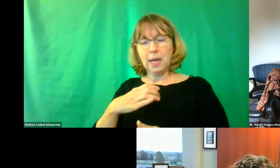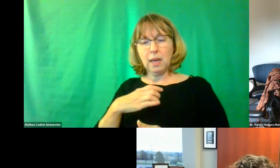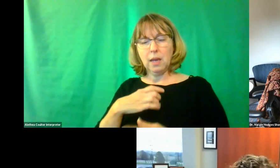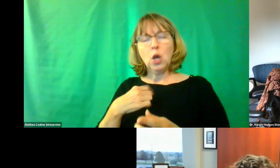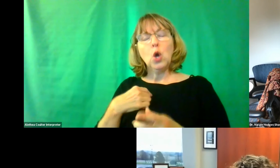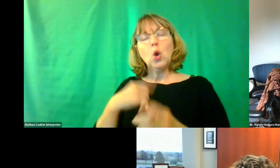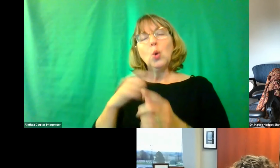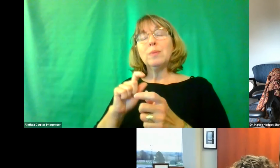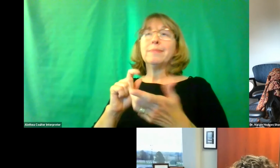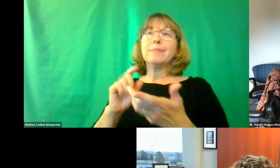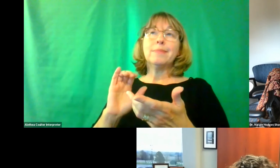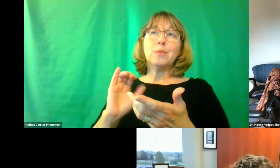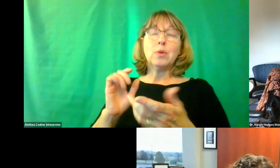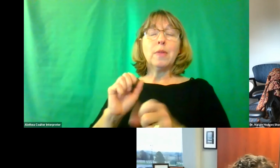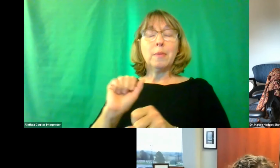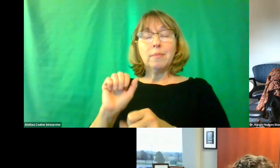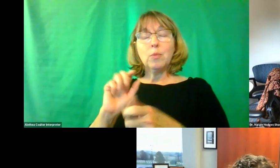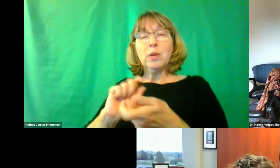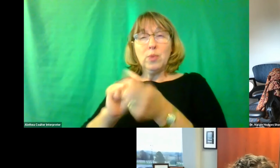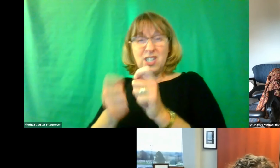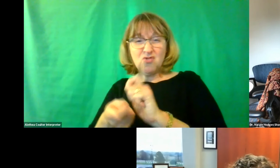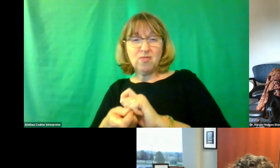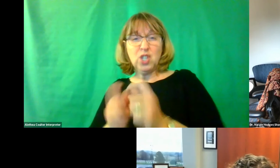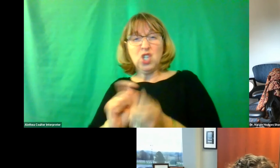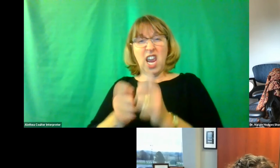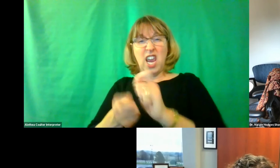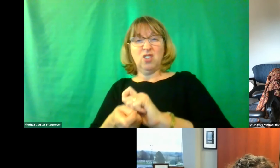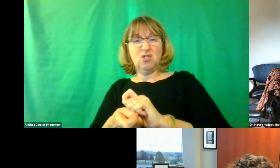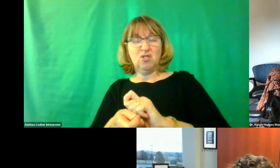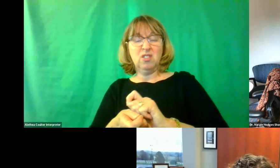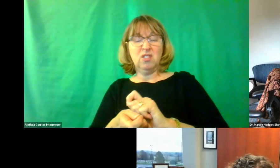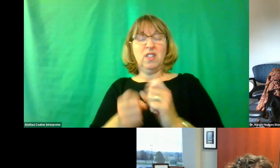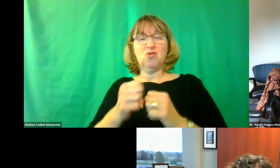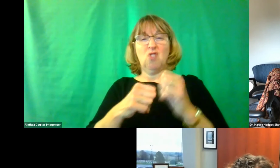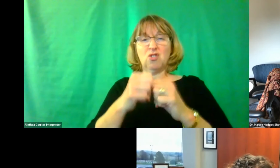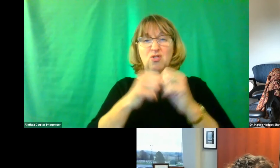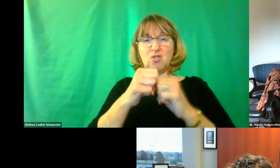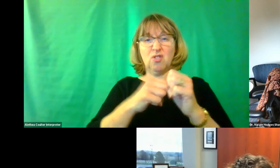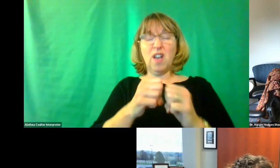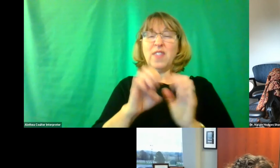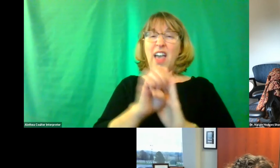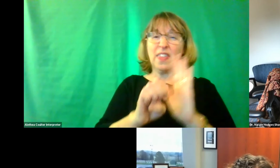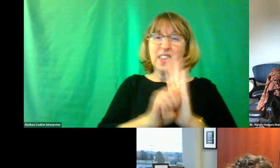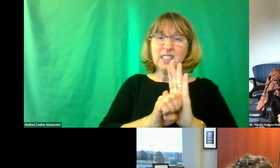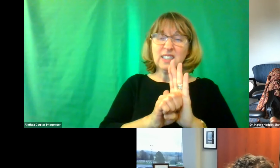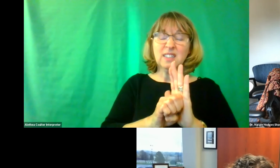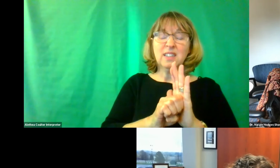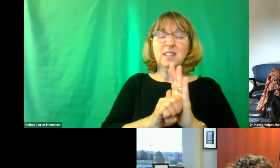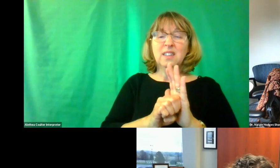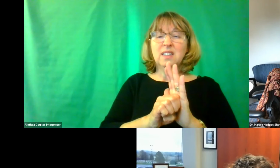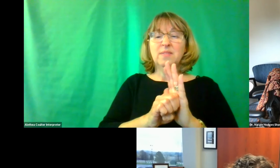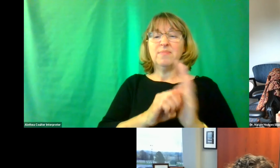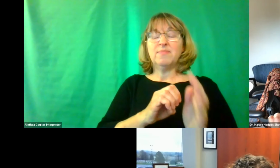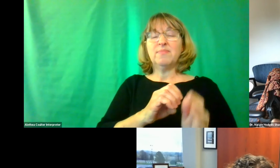Ethics Committee following this to make sure that we were more inclusive. We included we